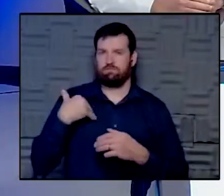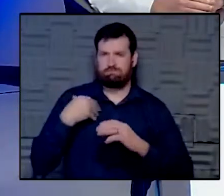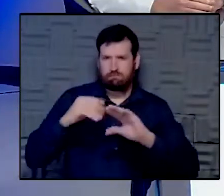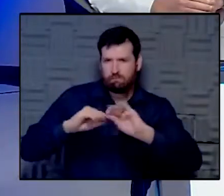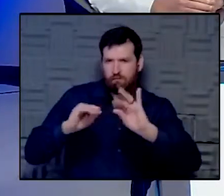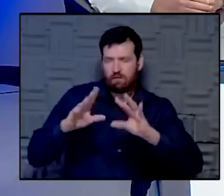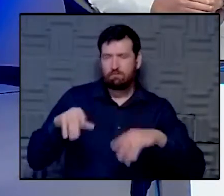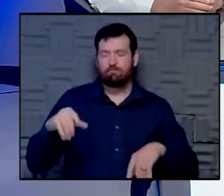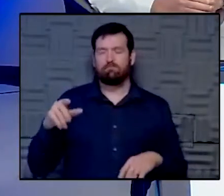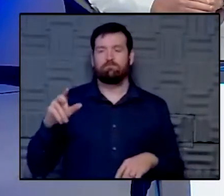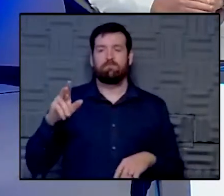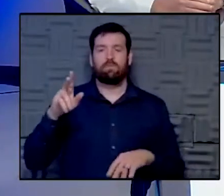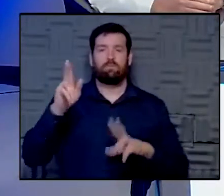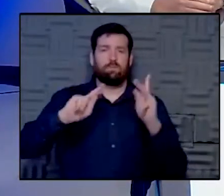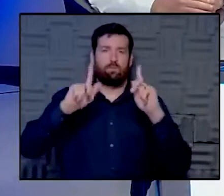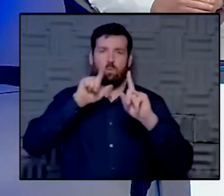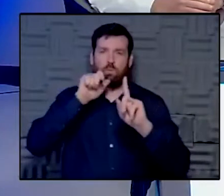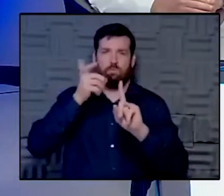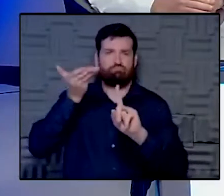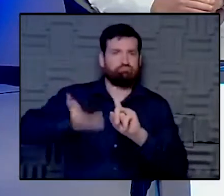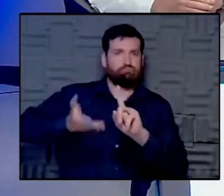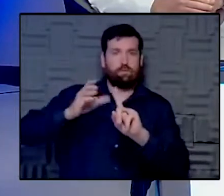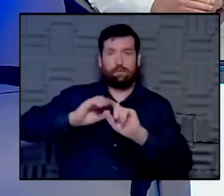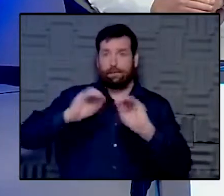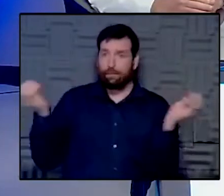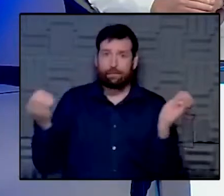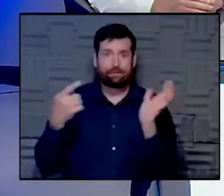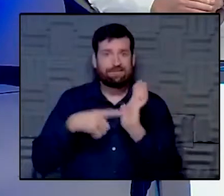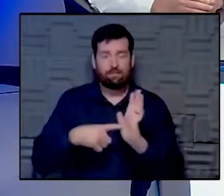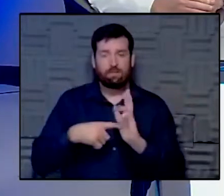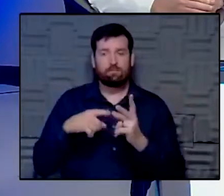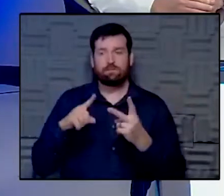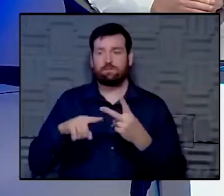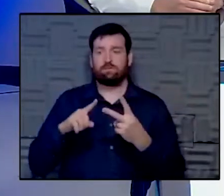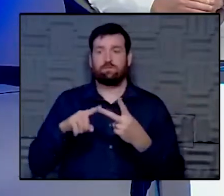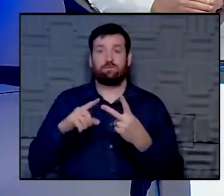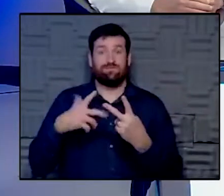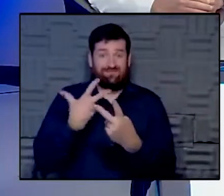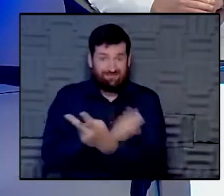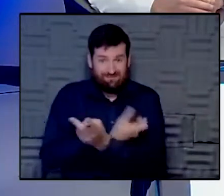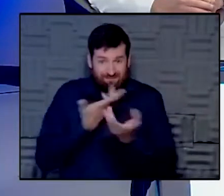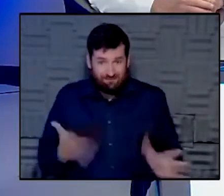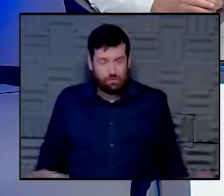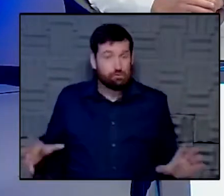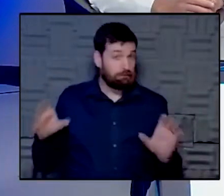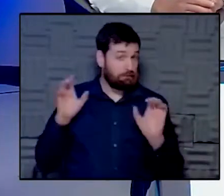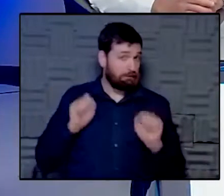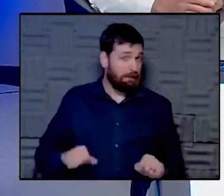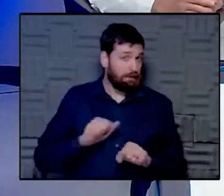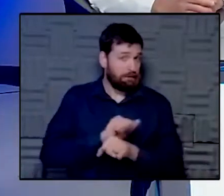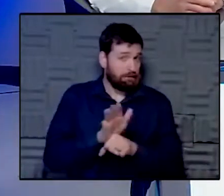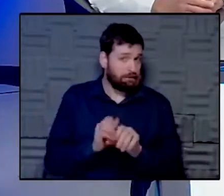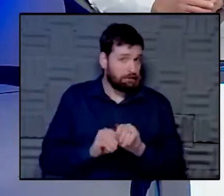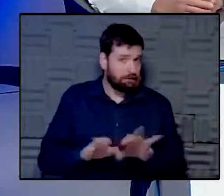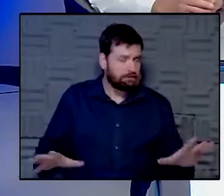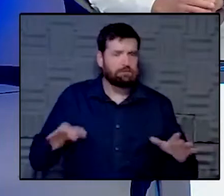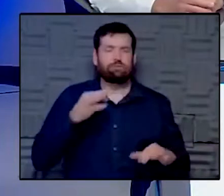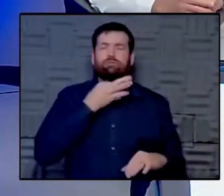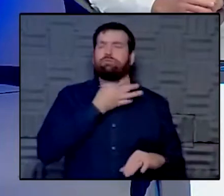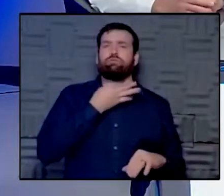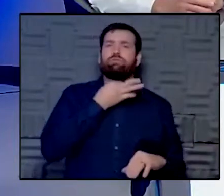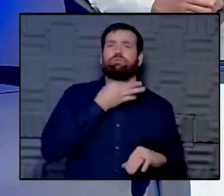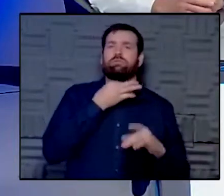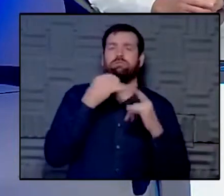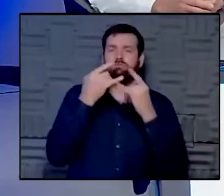said, if the people who are asymptomatic and vaccinated likely to spread COVID, curious about the idea around